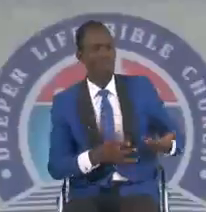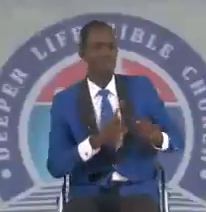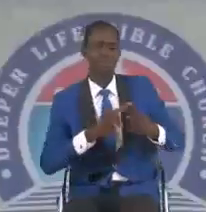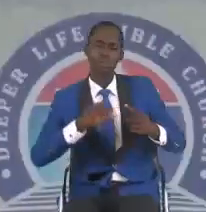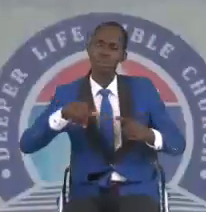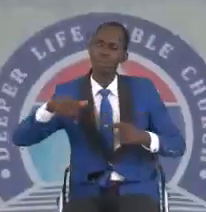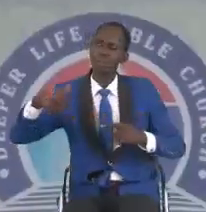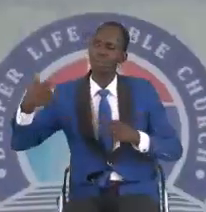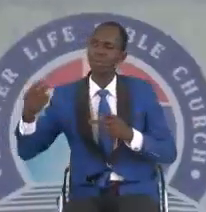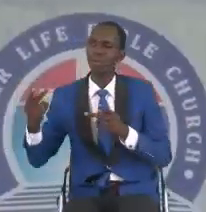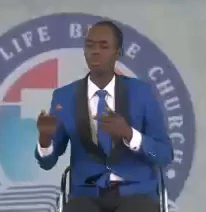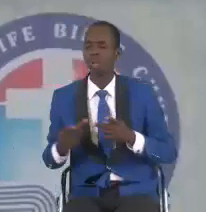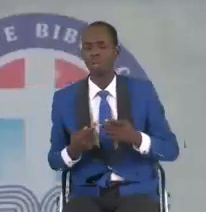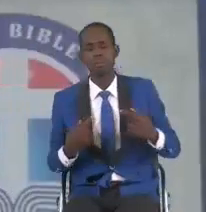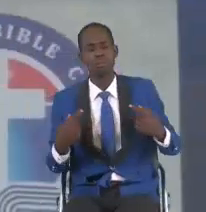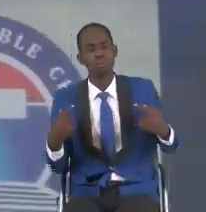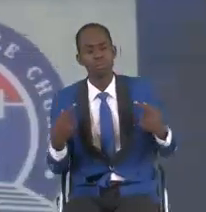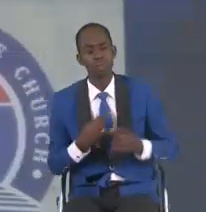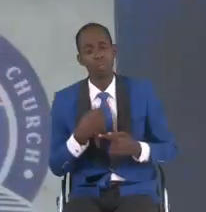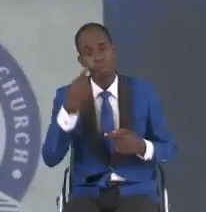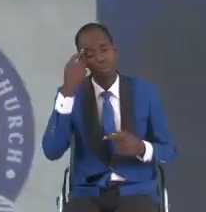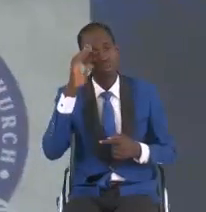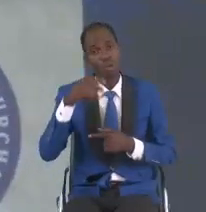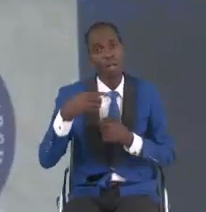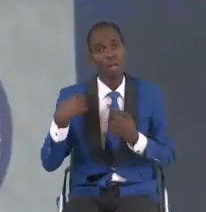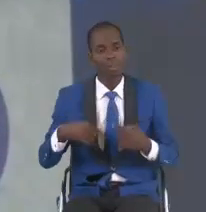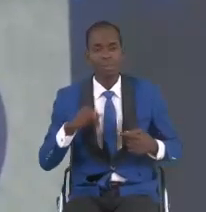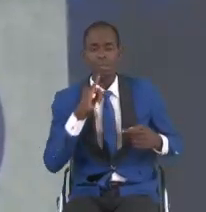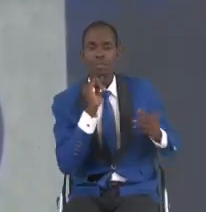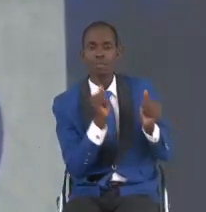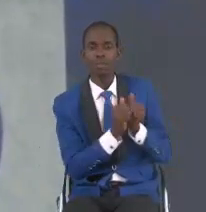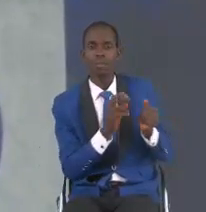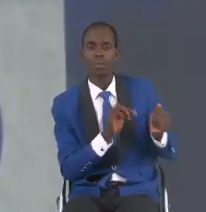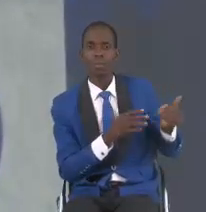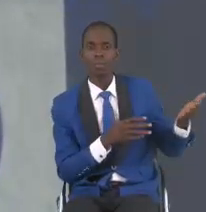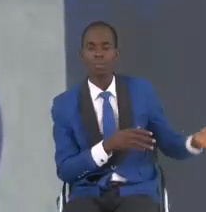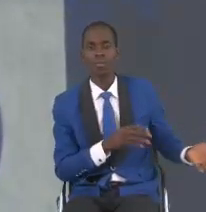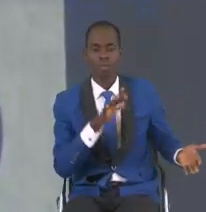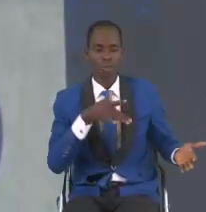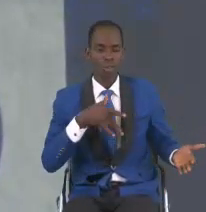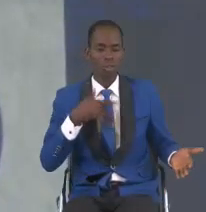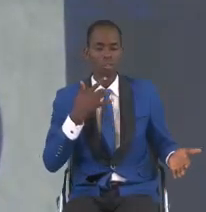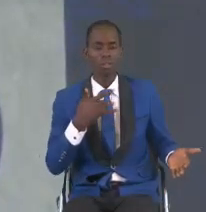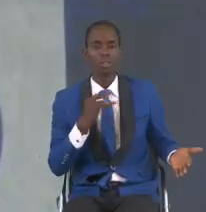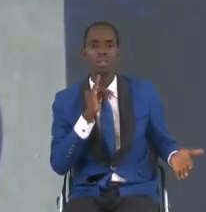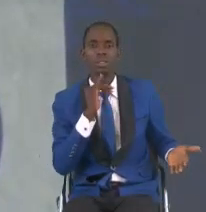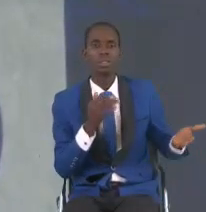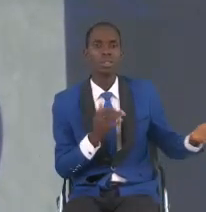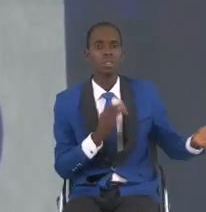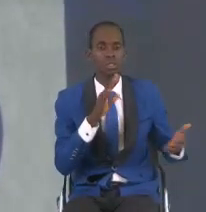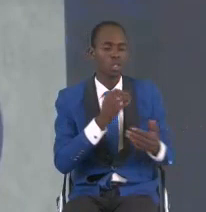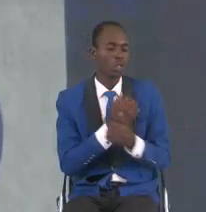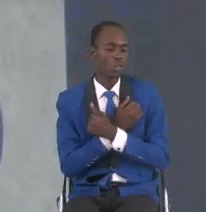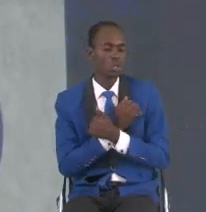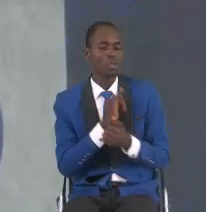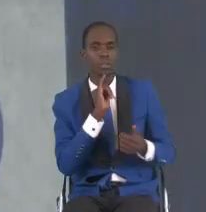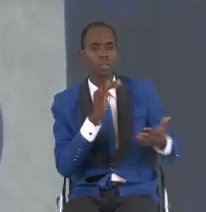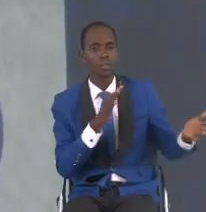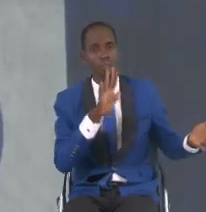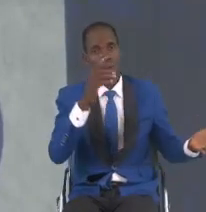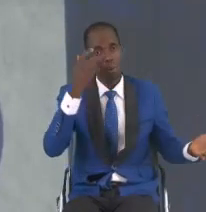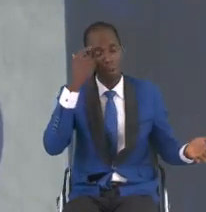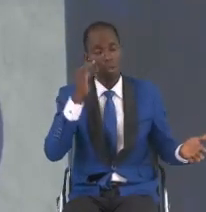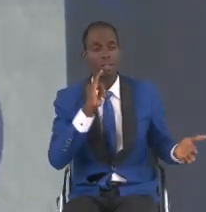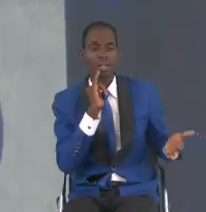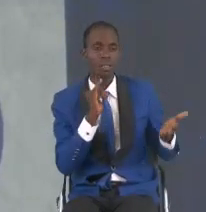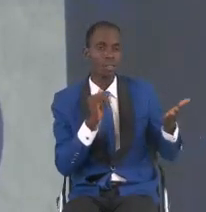place, because your heart is there, your affection is there, your mind is there, the things